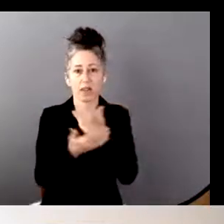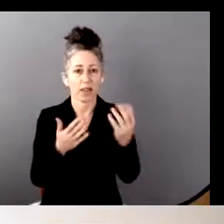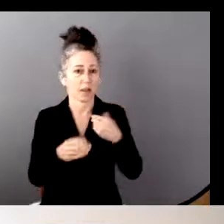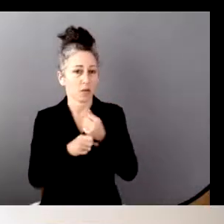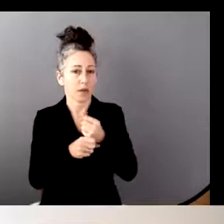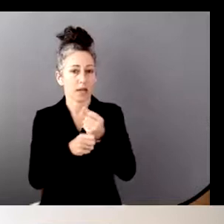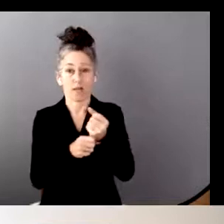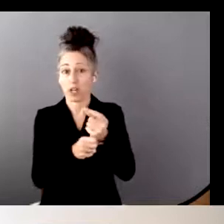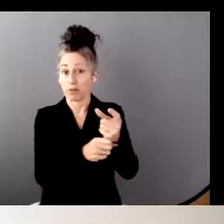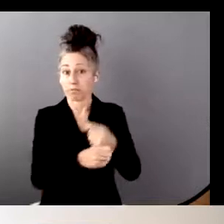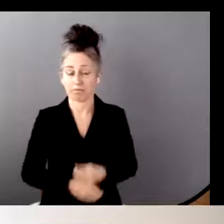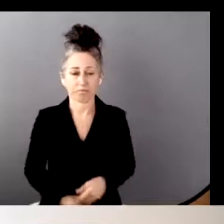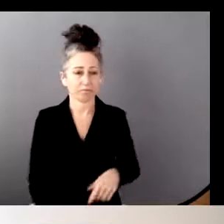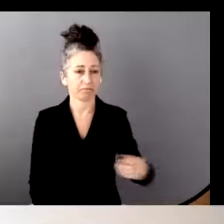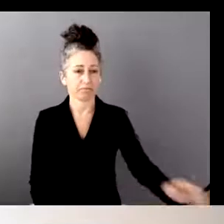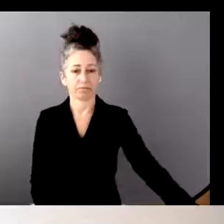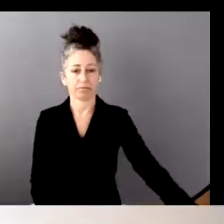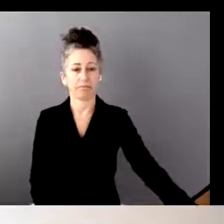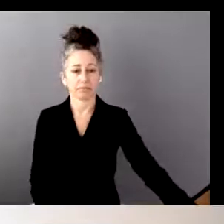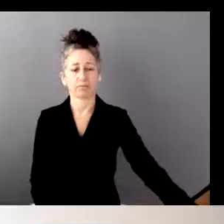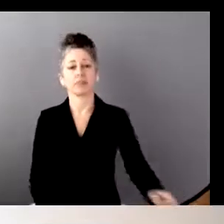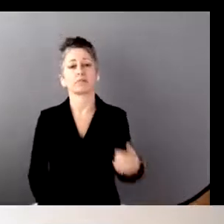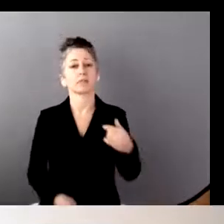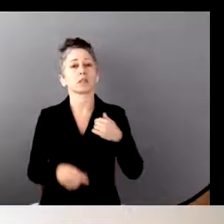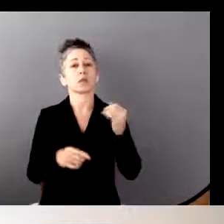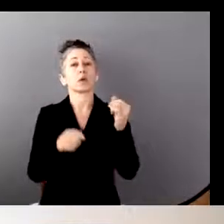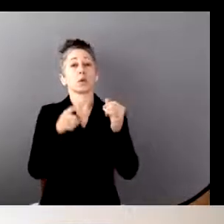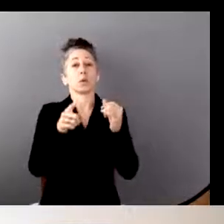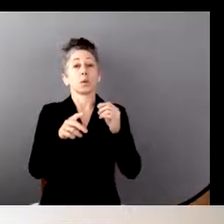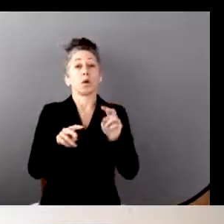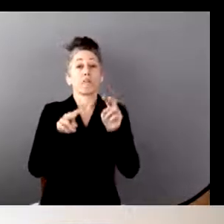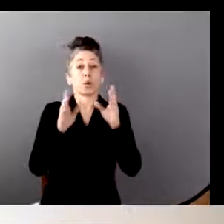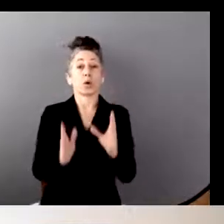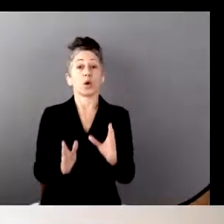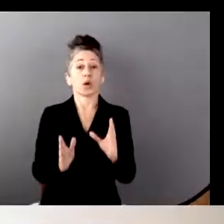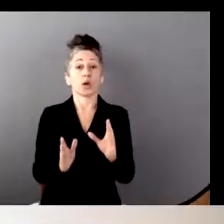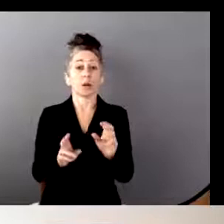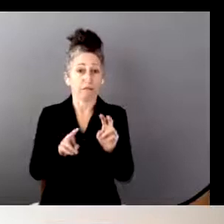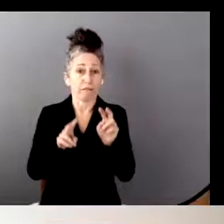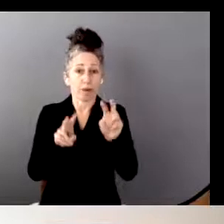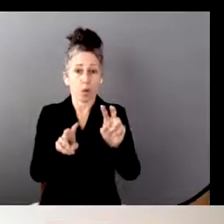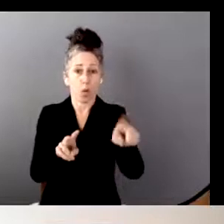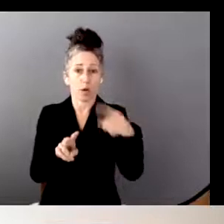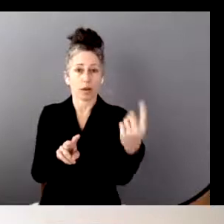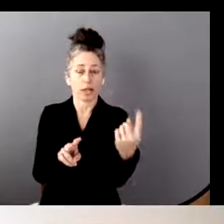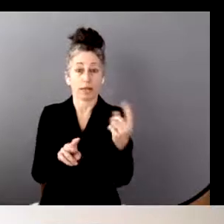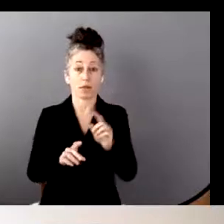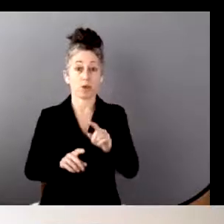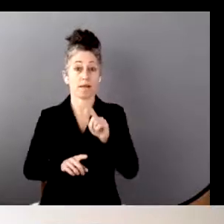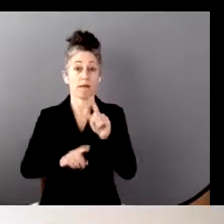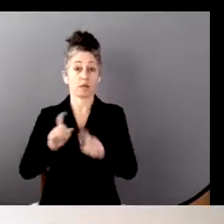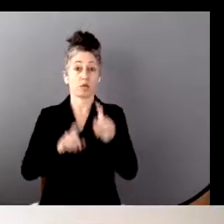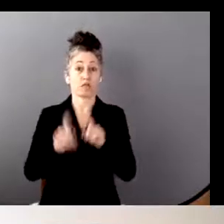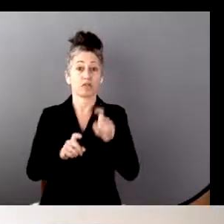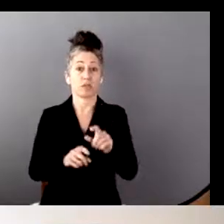year. As an attendee of this webinar, you're a viewer. You can ask questions in the Q&A box, and we'll either answer